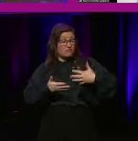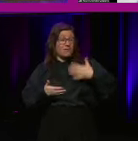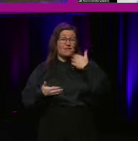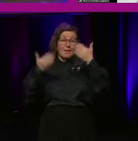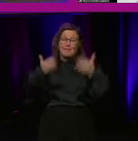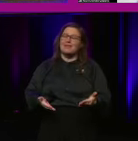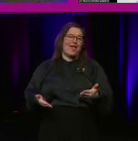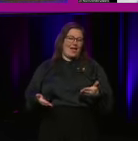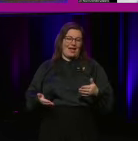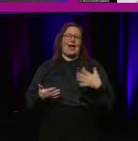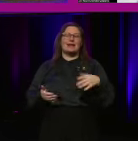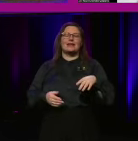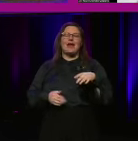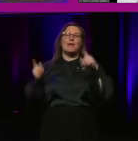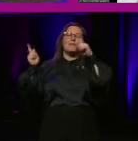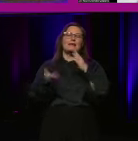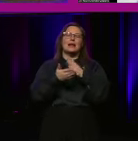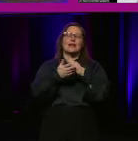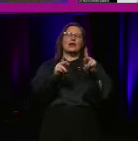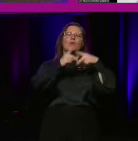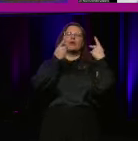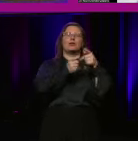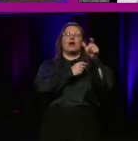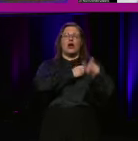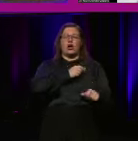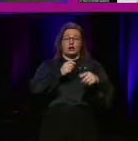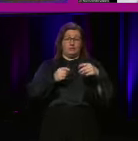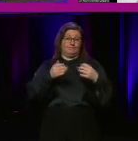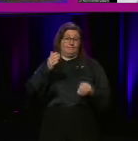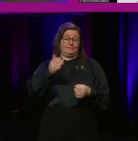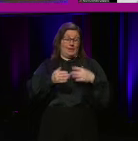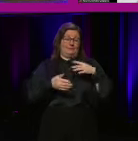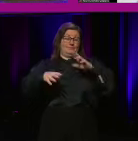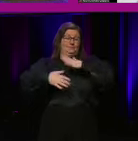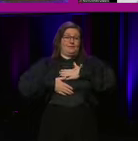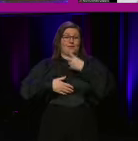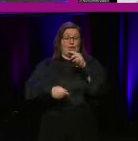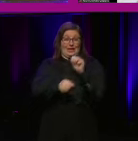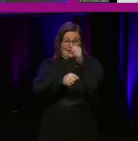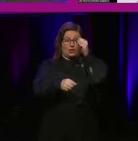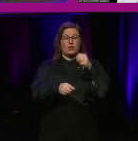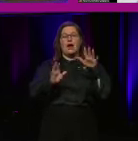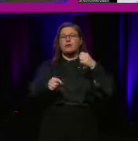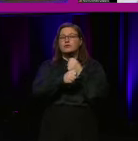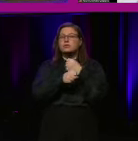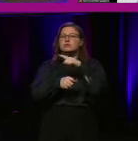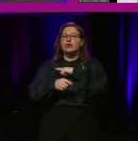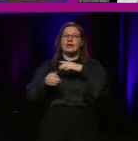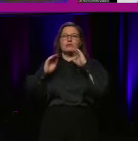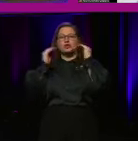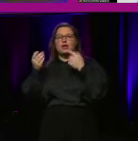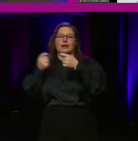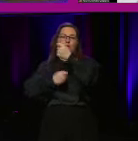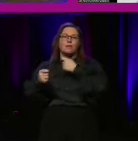Zealand Chief Human Rights Commissioner since 2019. He has written extensively on civil, political, economic, social, and